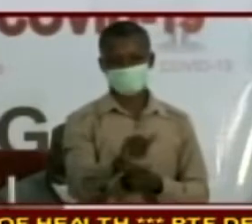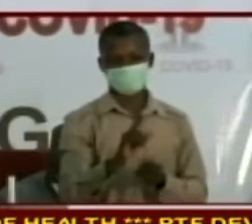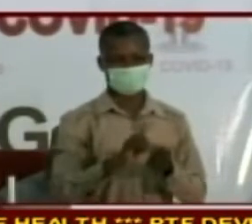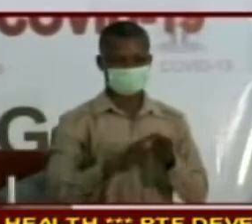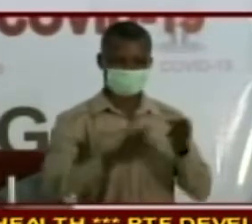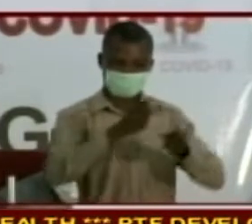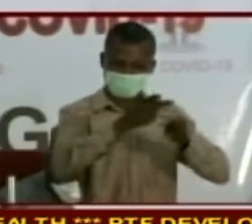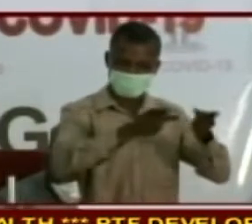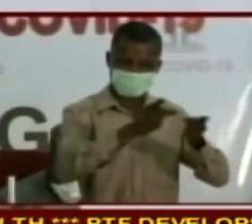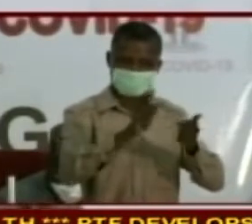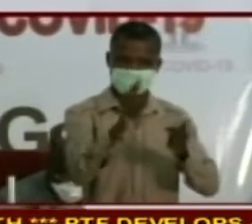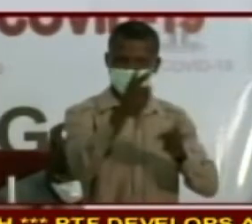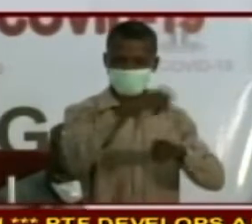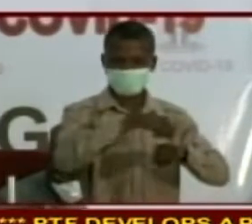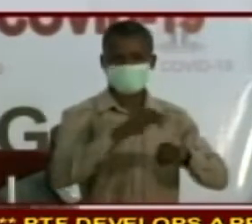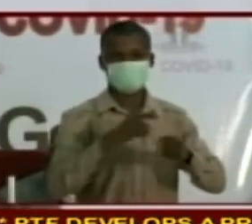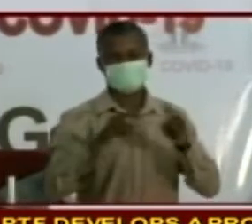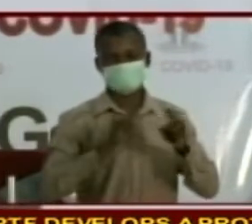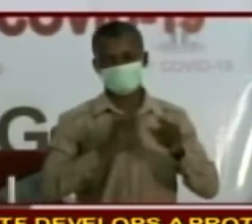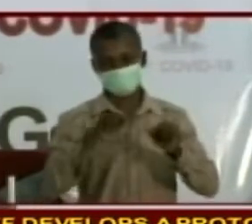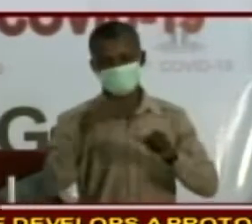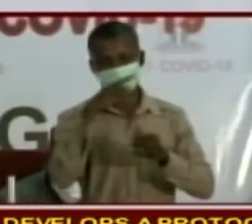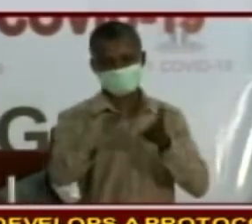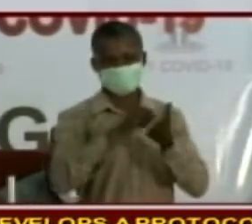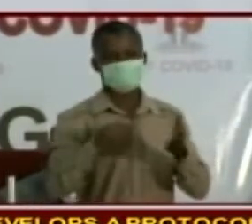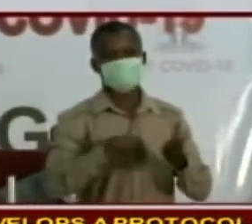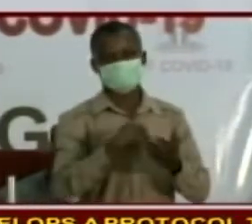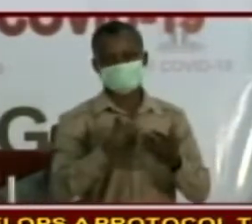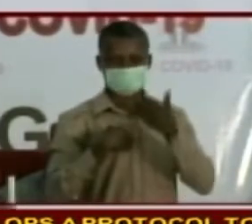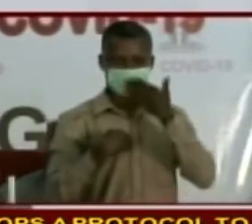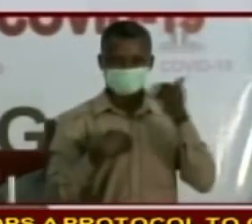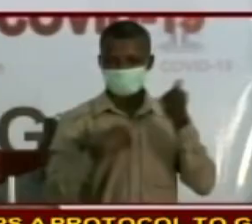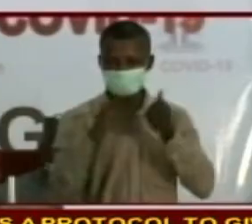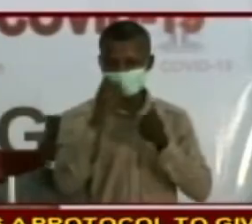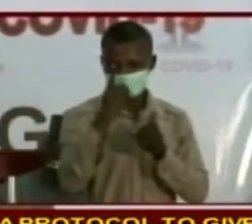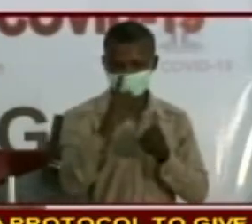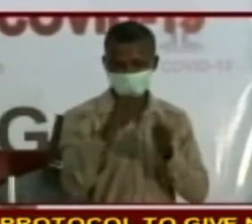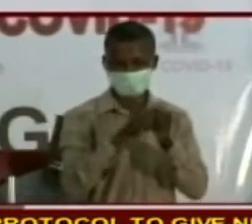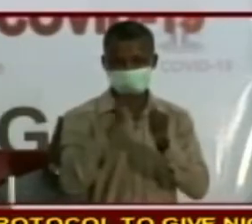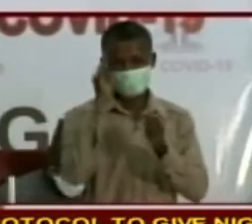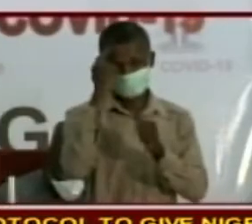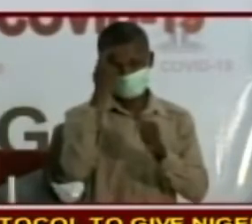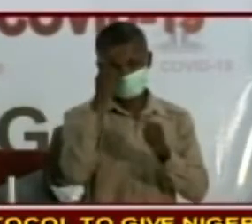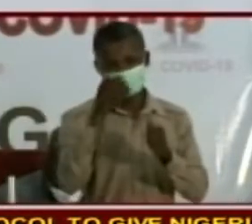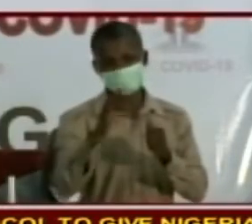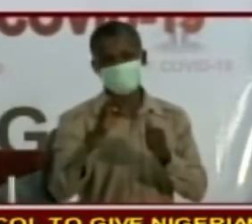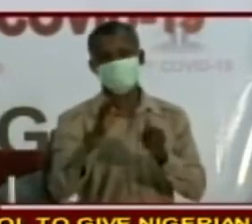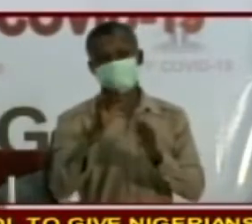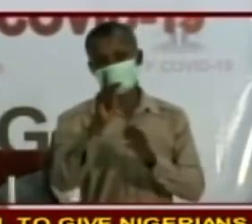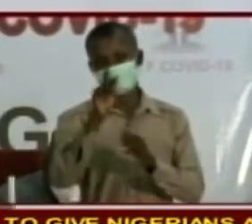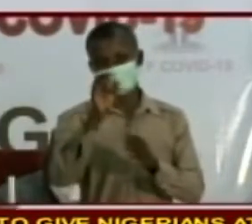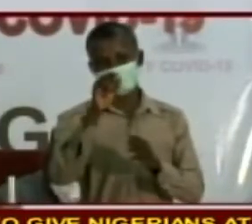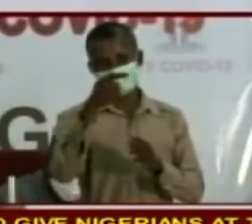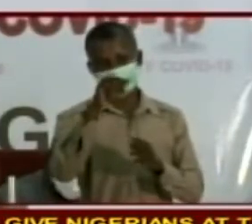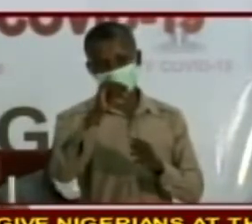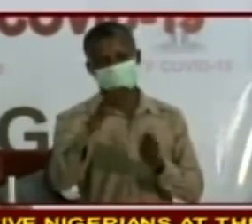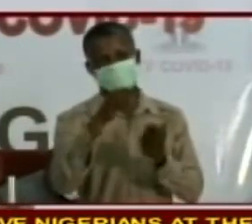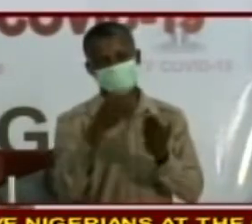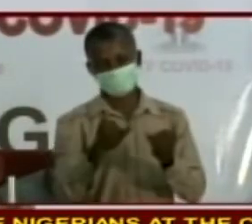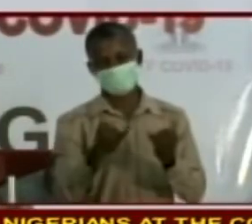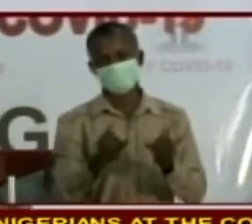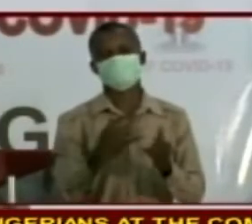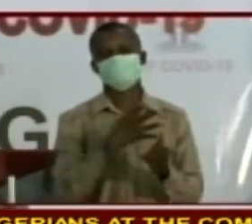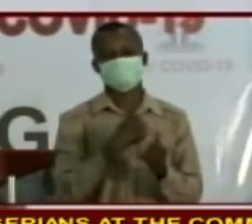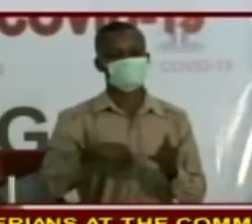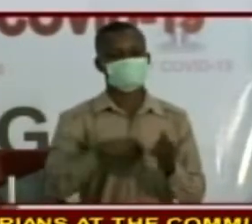time, but I can say that we have a better understanding with the government of Kogi this time around, and we're